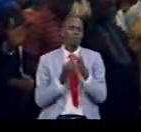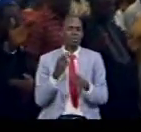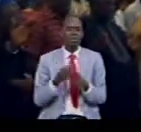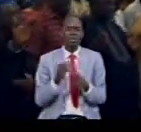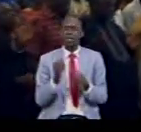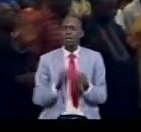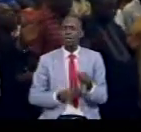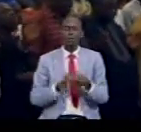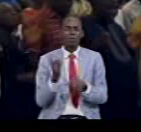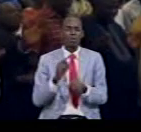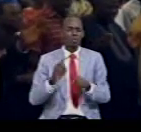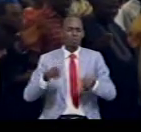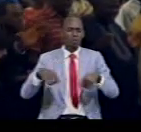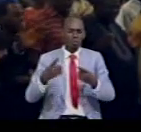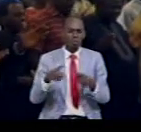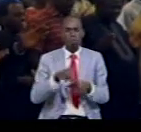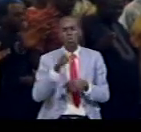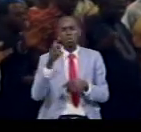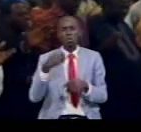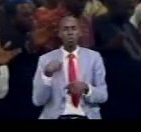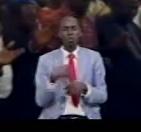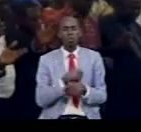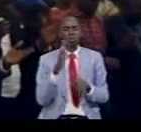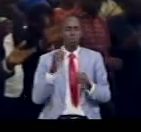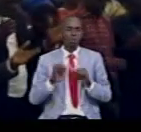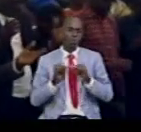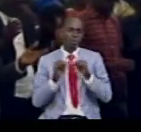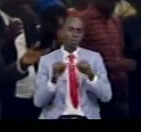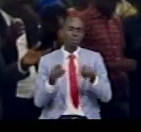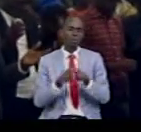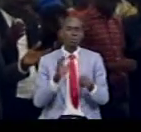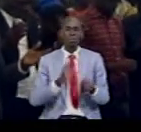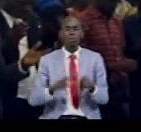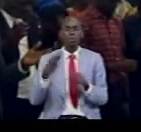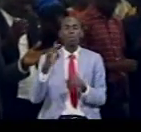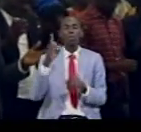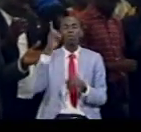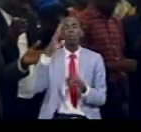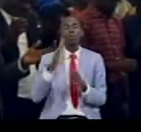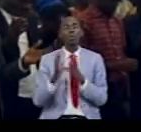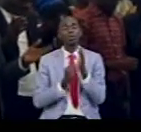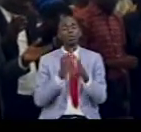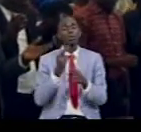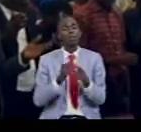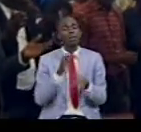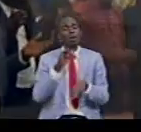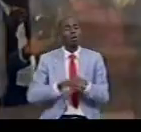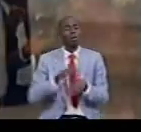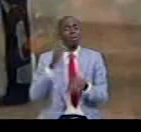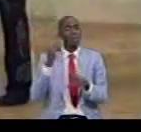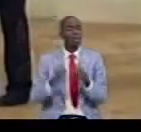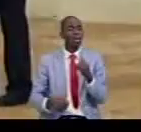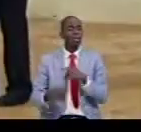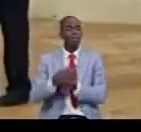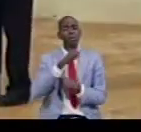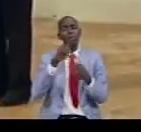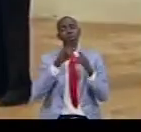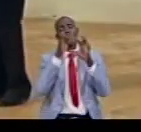remain as children of God. And on that last day, when the trumpet will sound, wherever we are coming